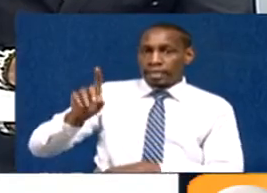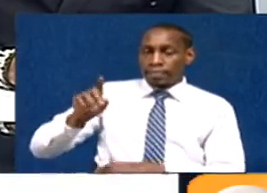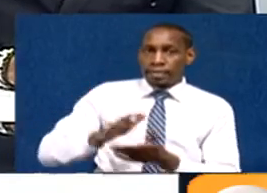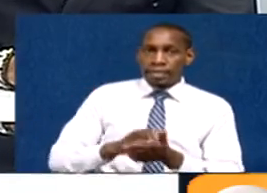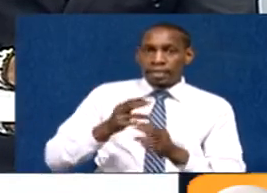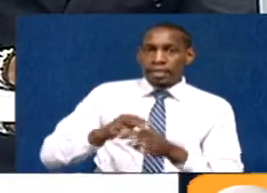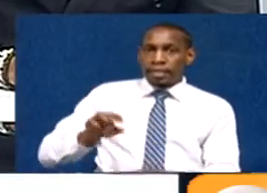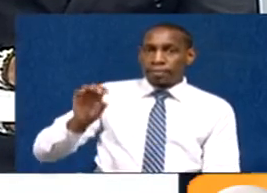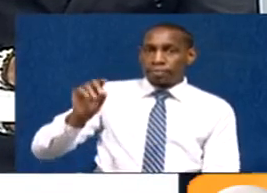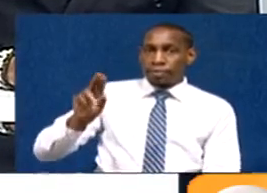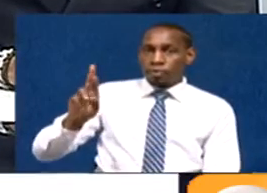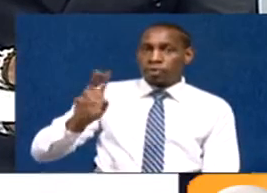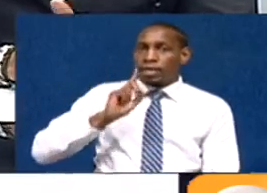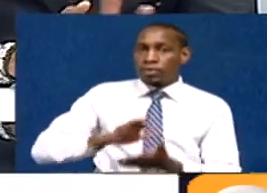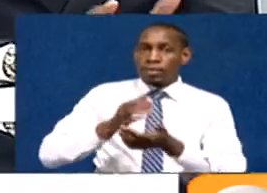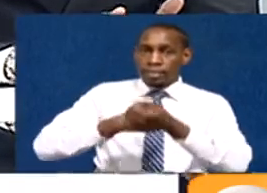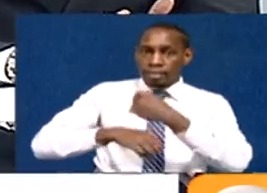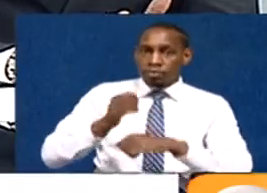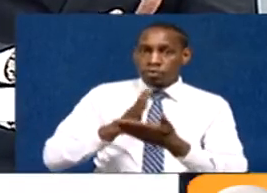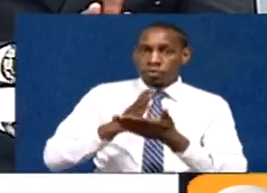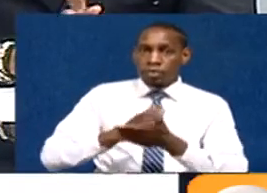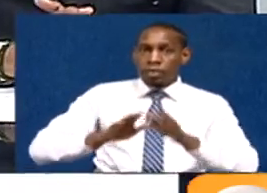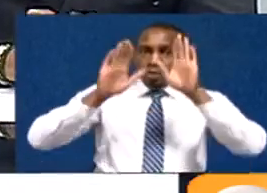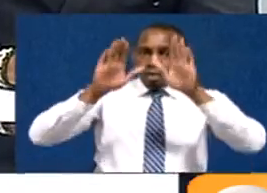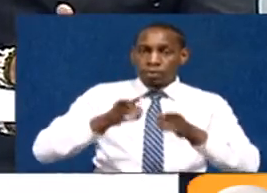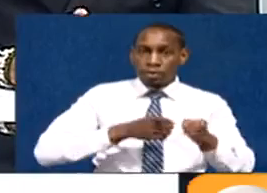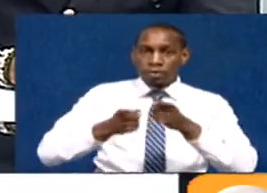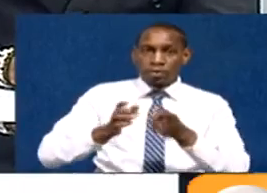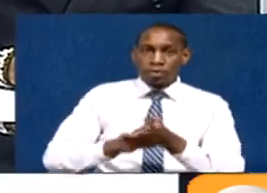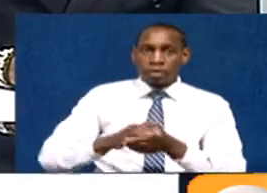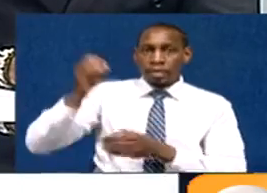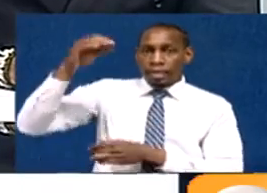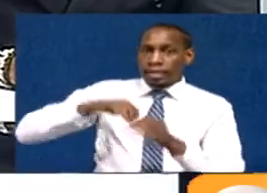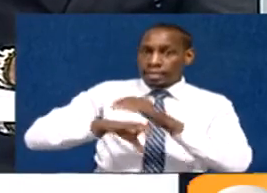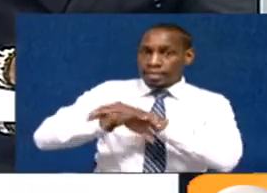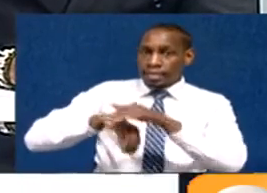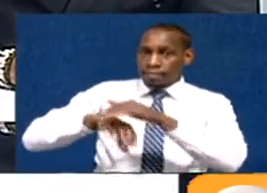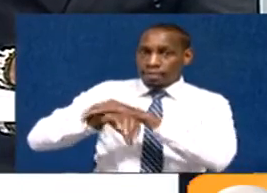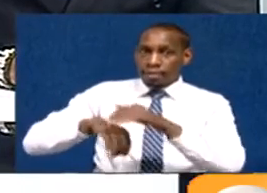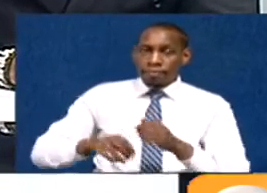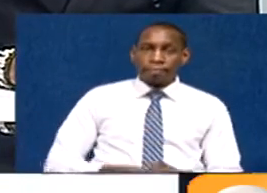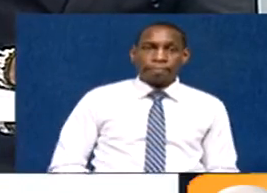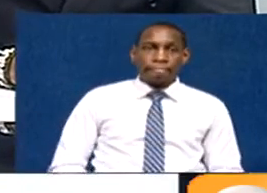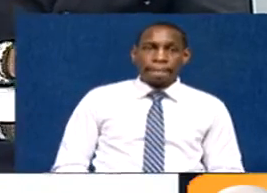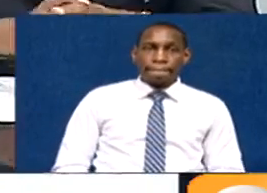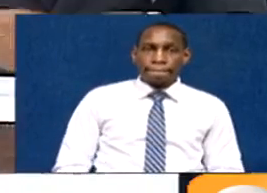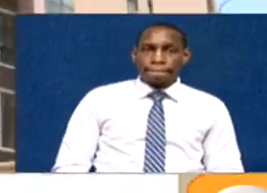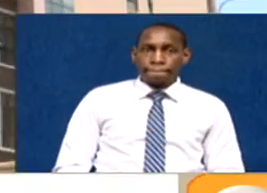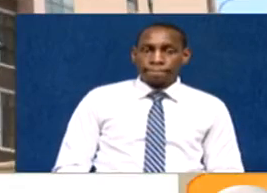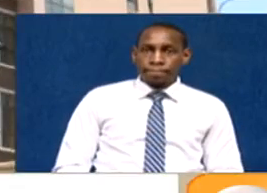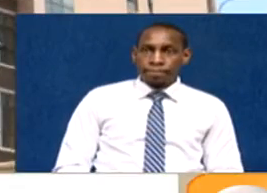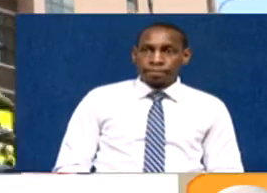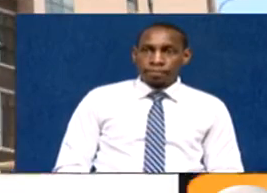Director Rosemary Odwor said the move will be key in curbing rising electricity theft in the country.